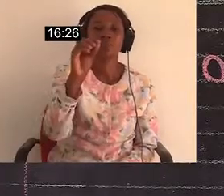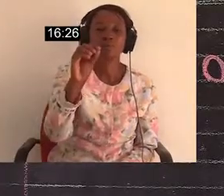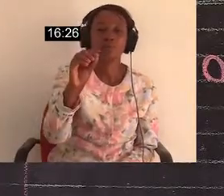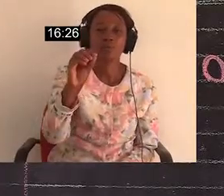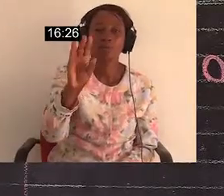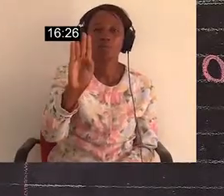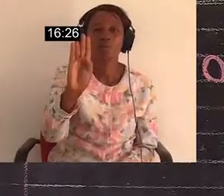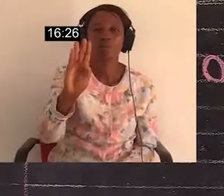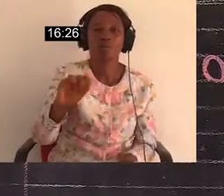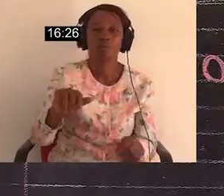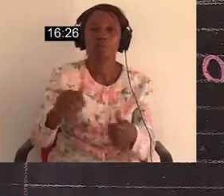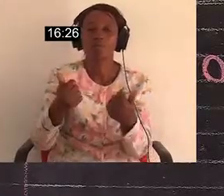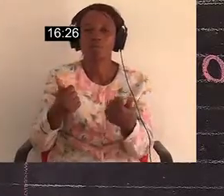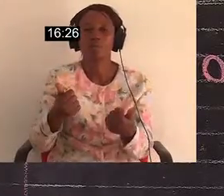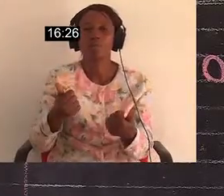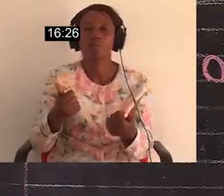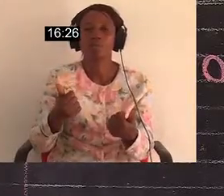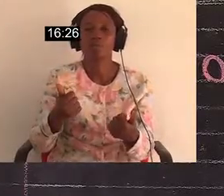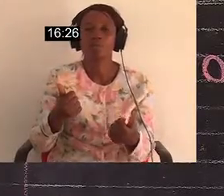web.